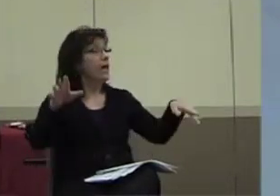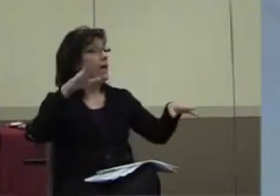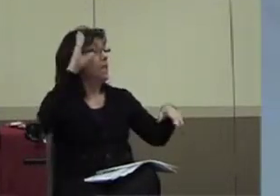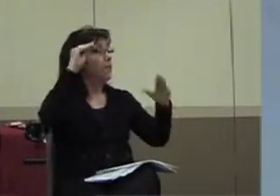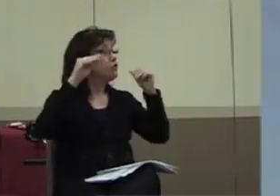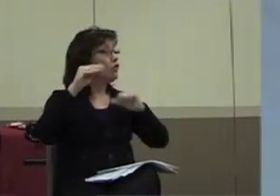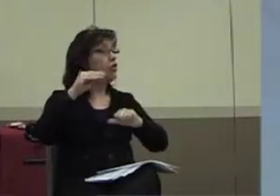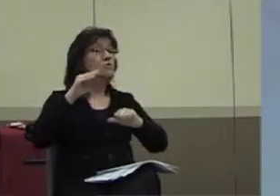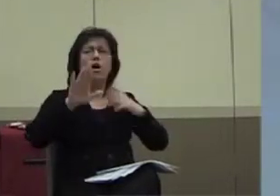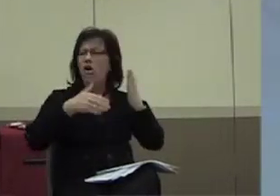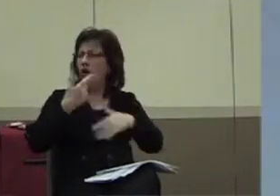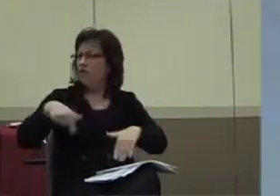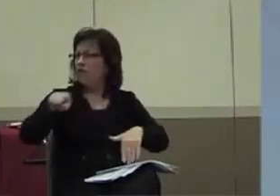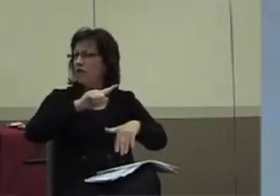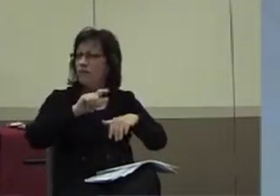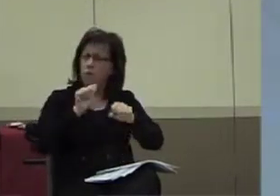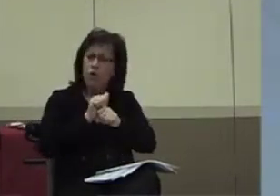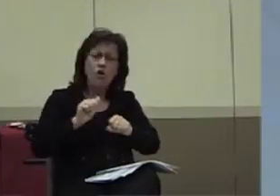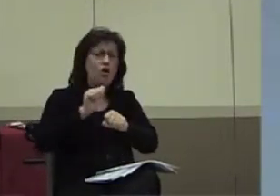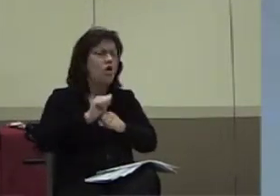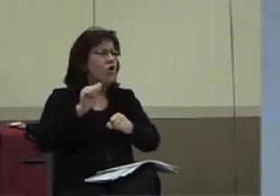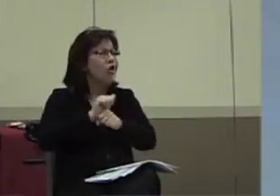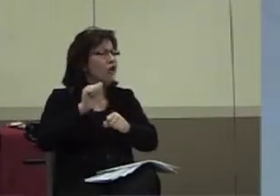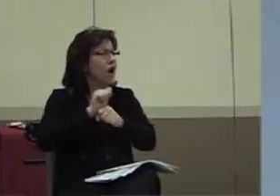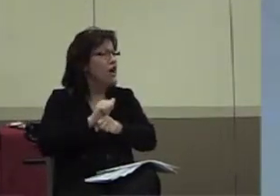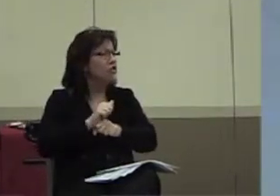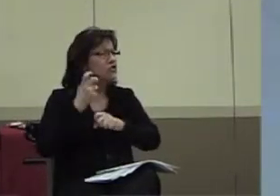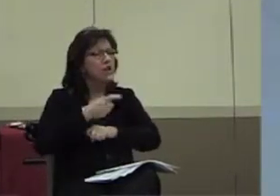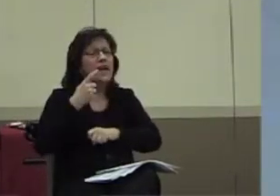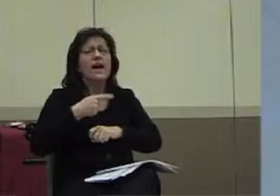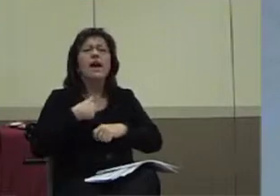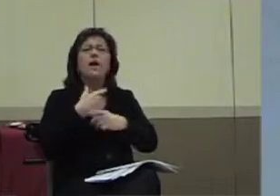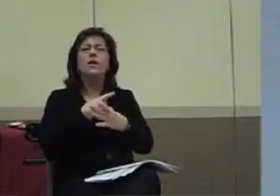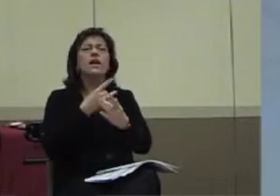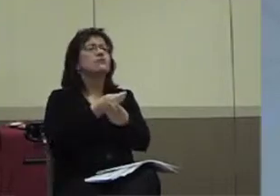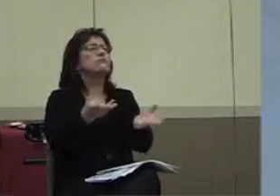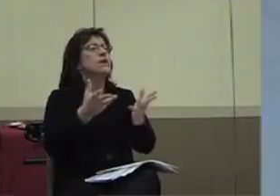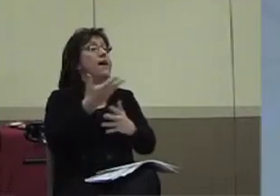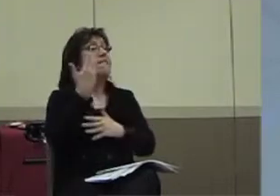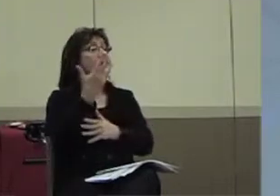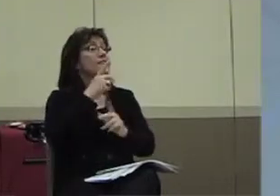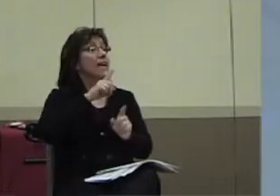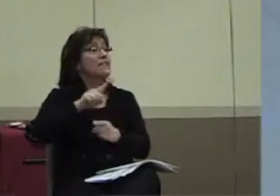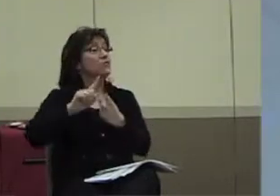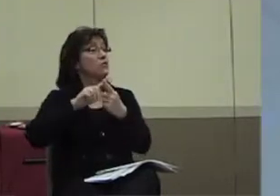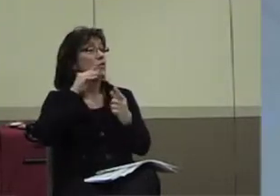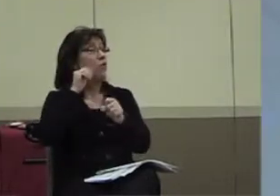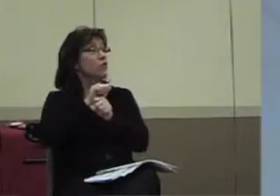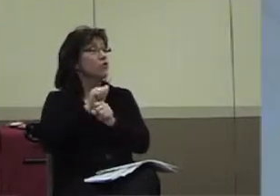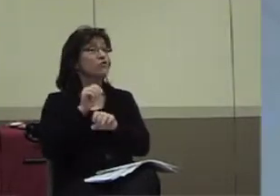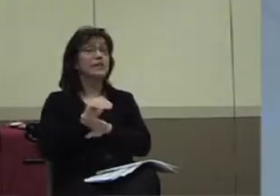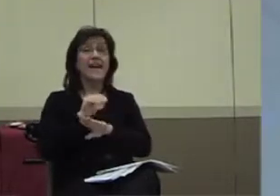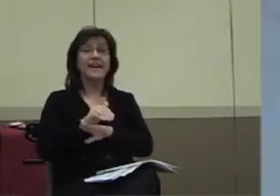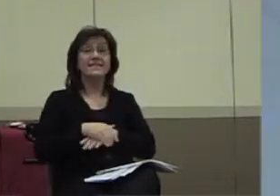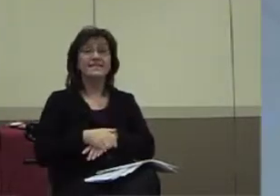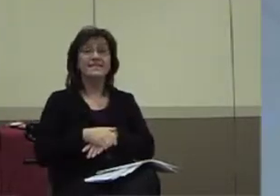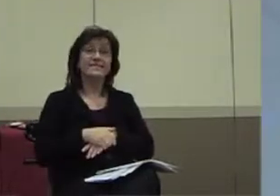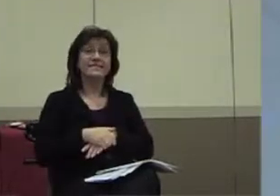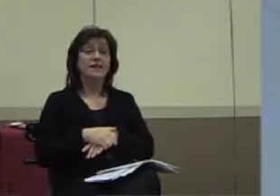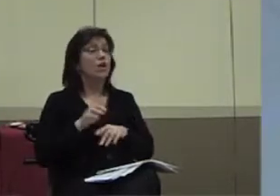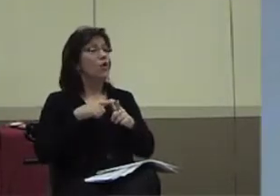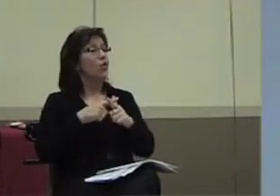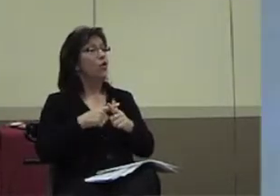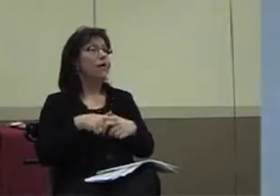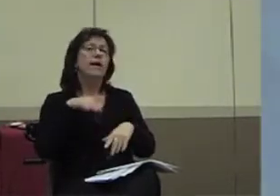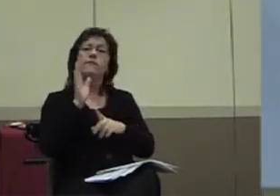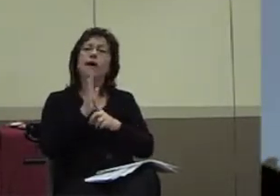working so hard today. I would like to give you 5 answers to the homework tonight, or 5 minutes to sit and talk to